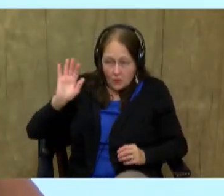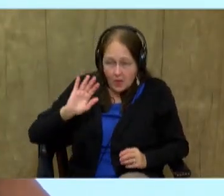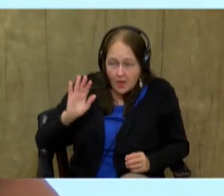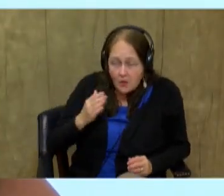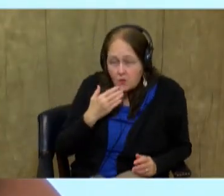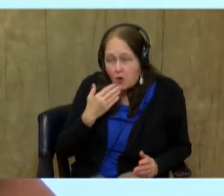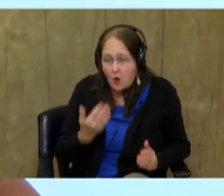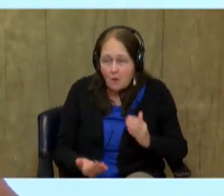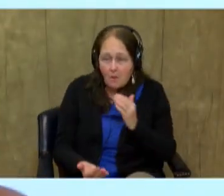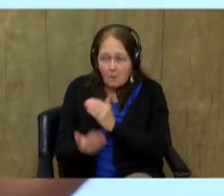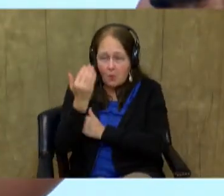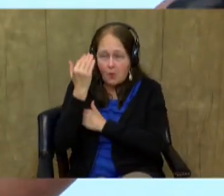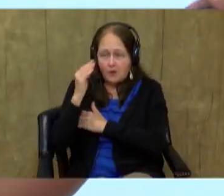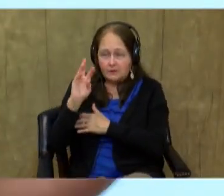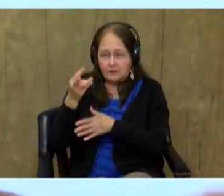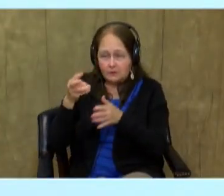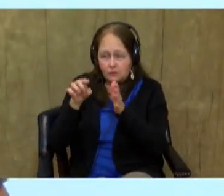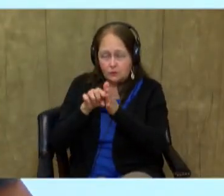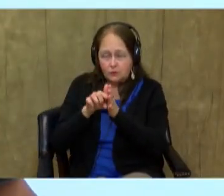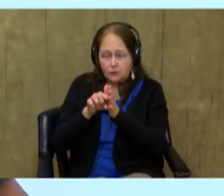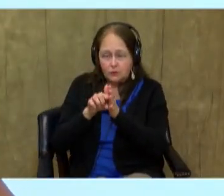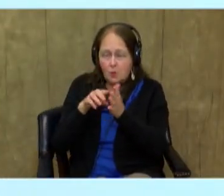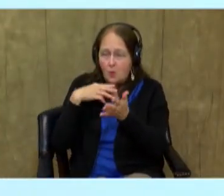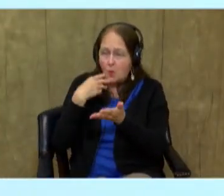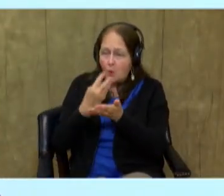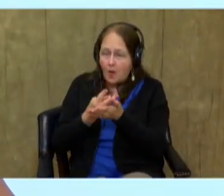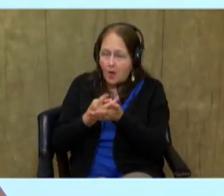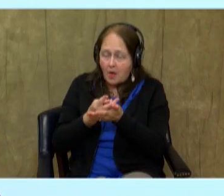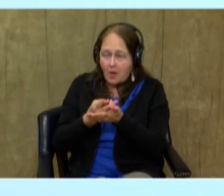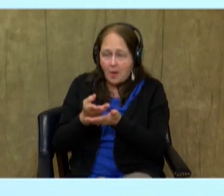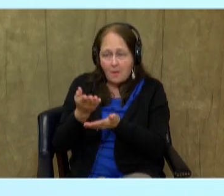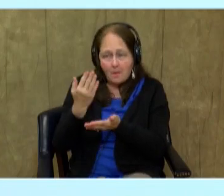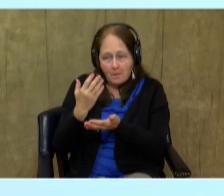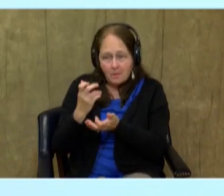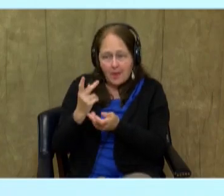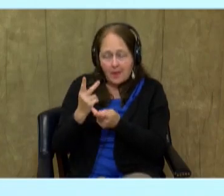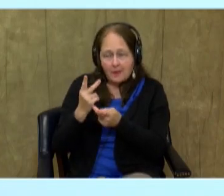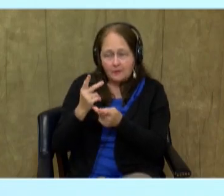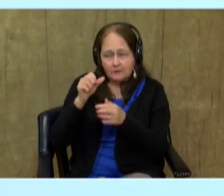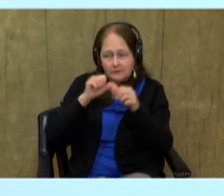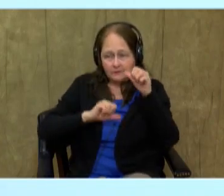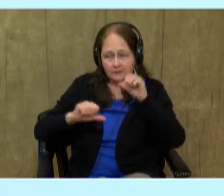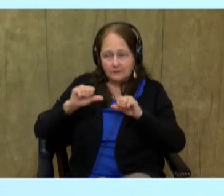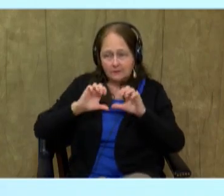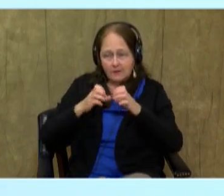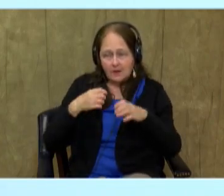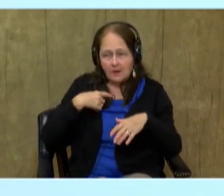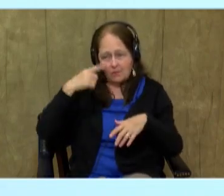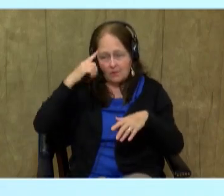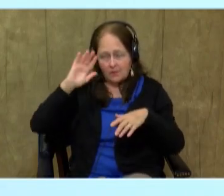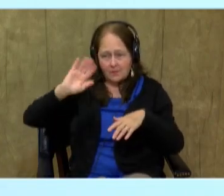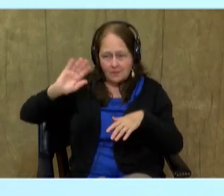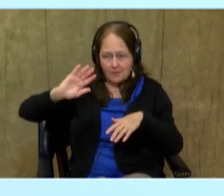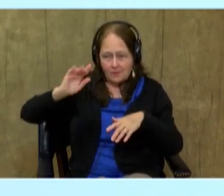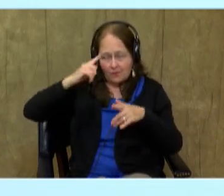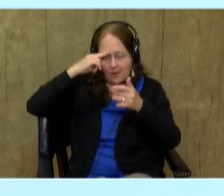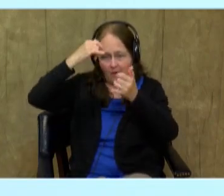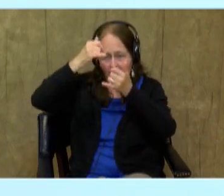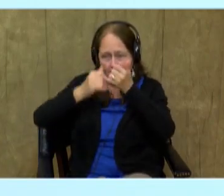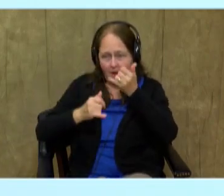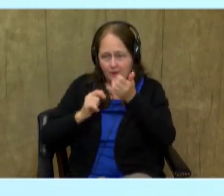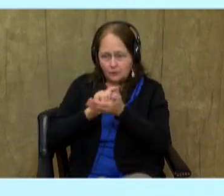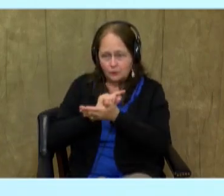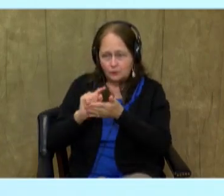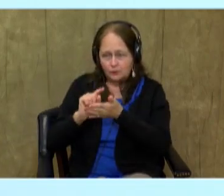Hey, good morning, sixth grade. Welcome back to science class. I know last week I bid my farewells and thought it was going to be our last week,